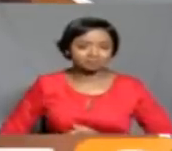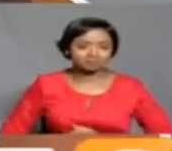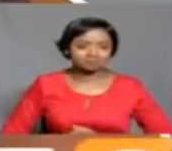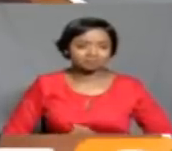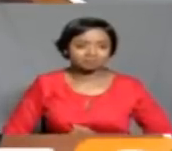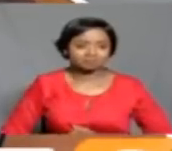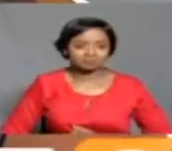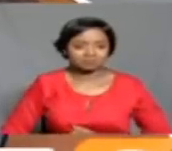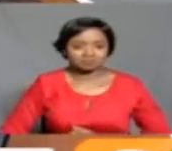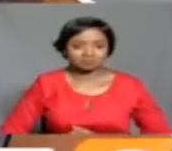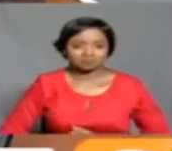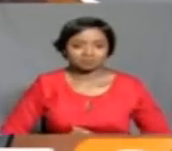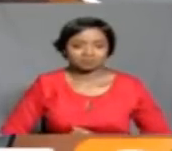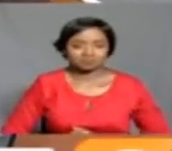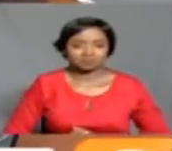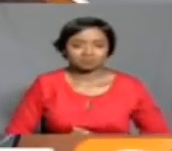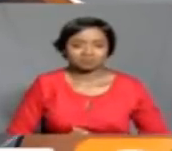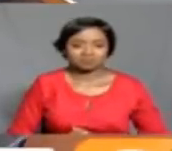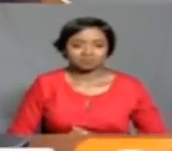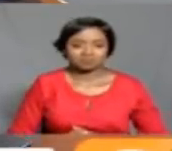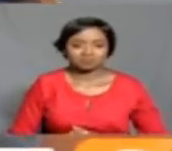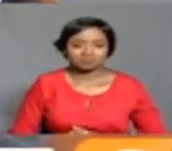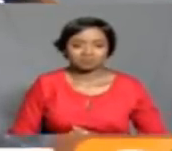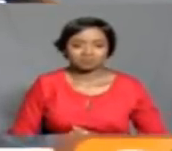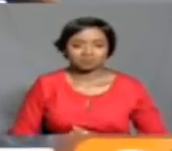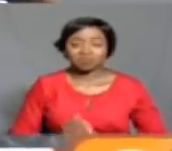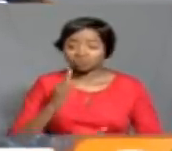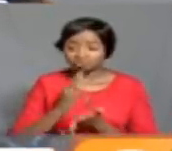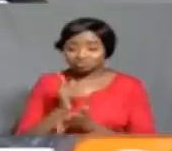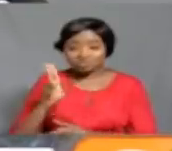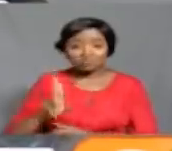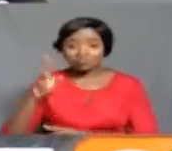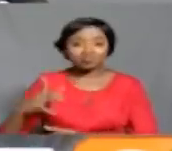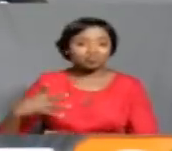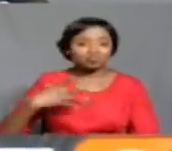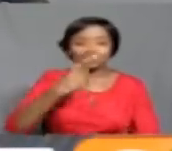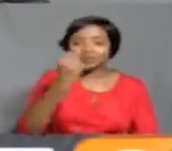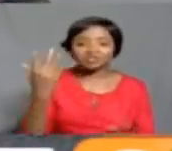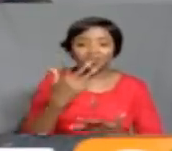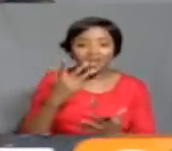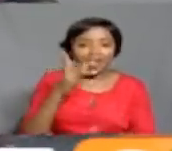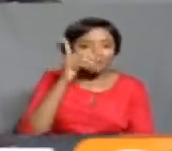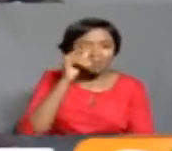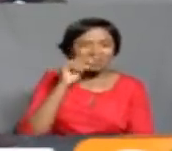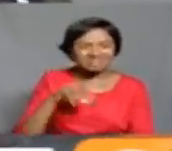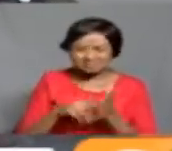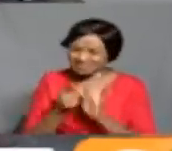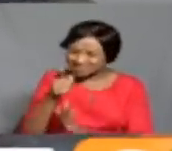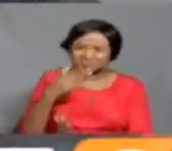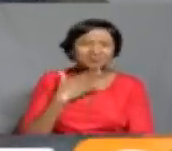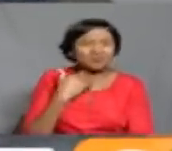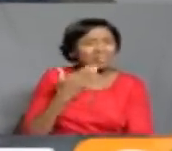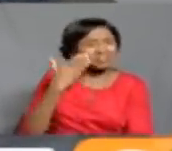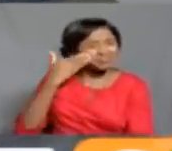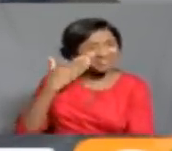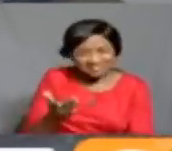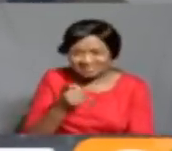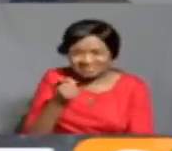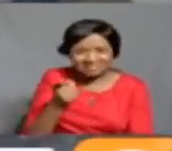weeks? But it was said by Sitaus that he has actually retreated to Mombasa to take a break. But you have to see him to know he's working, he's signing Gazette notices.